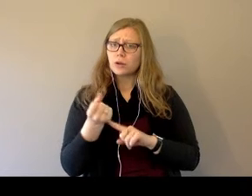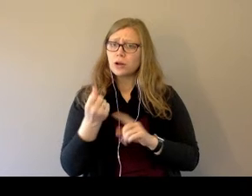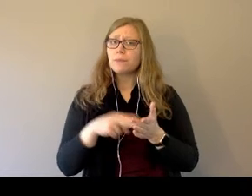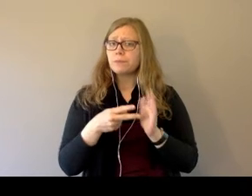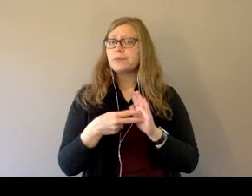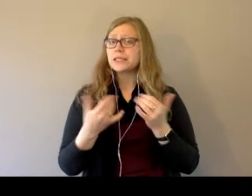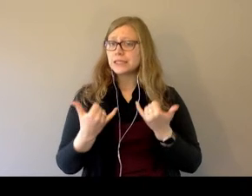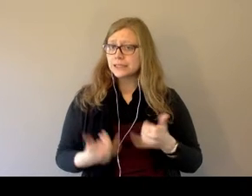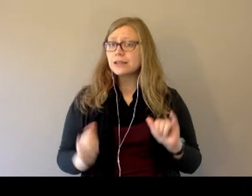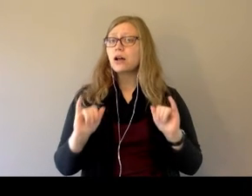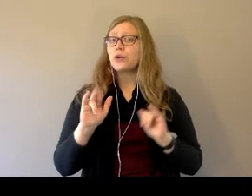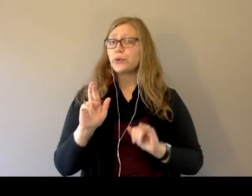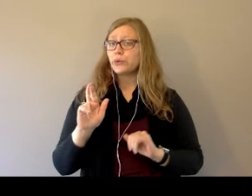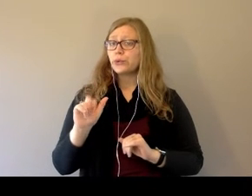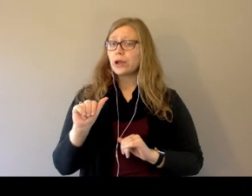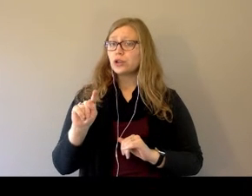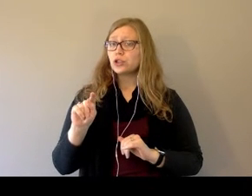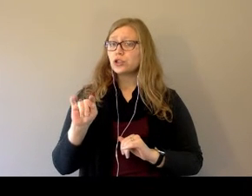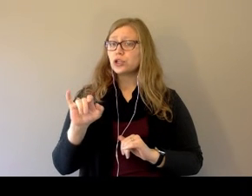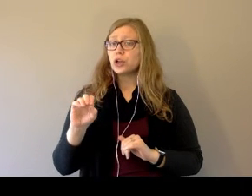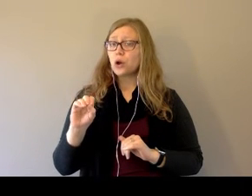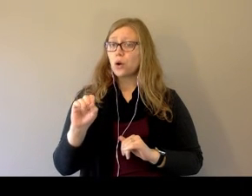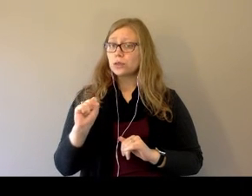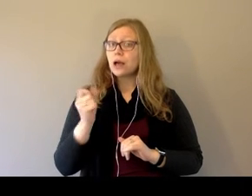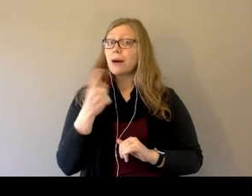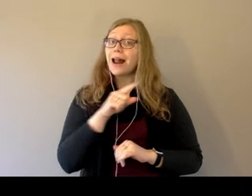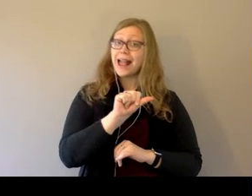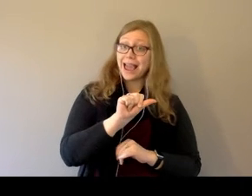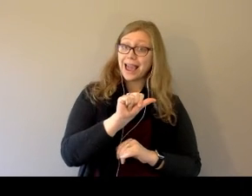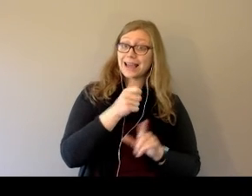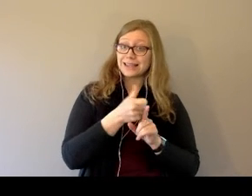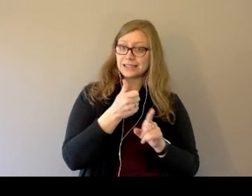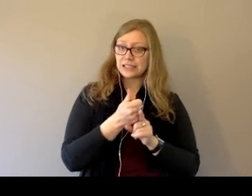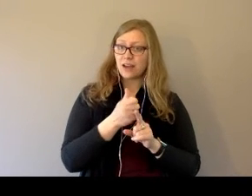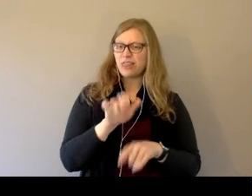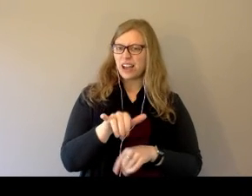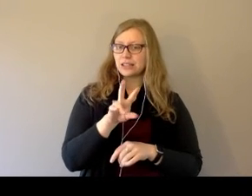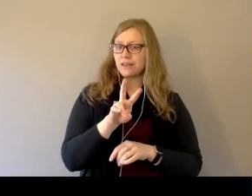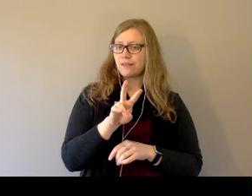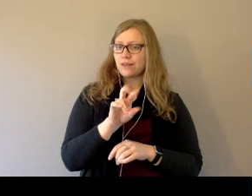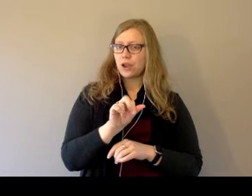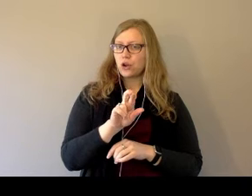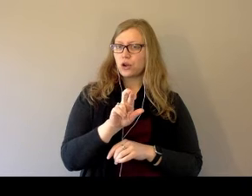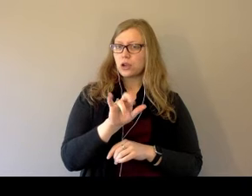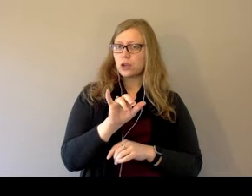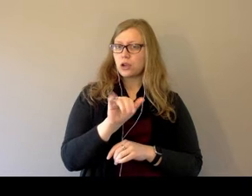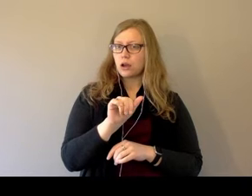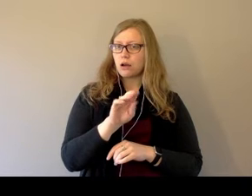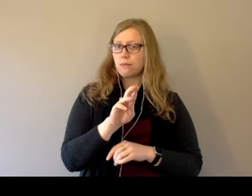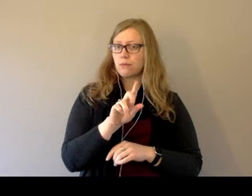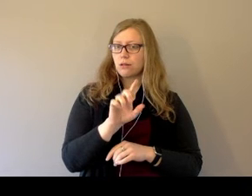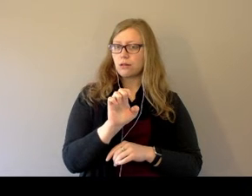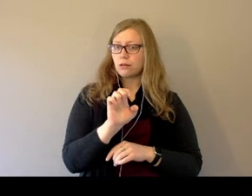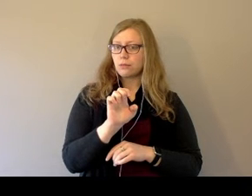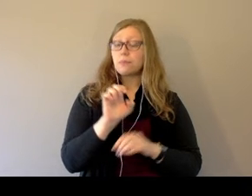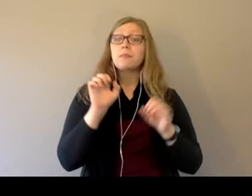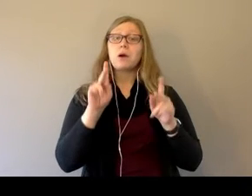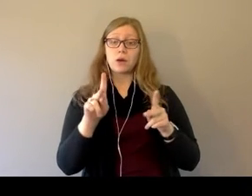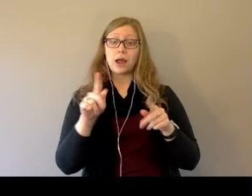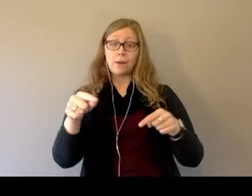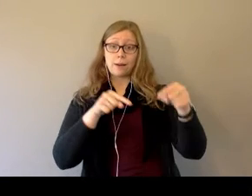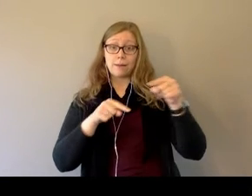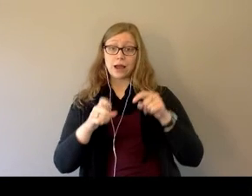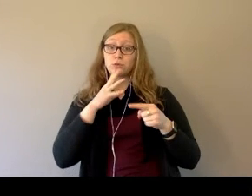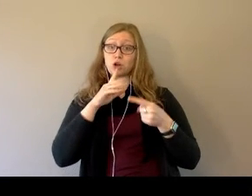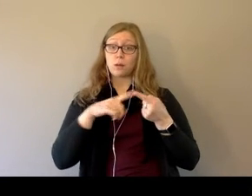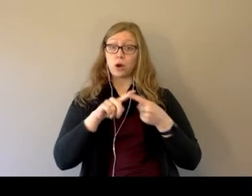using variables to represent them. Now let me go back and talk about the ratio 2 to 3. Many times a fraction is sufficient to represent